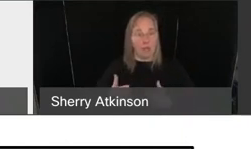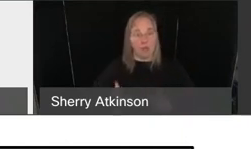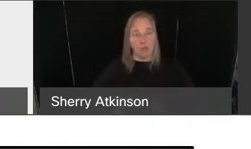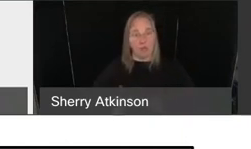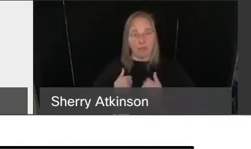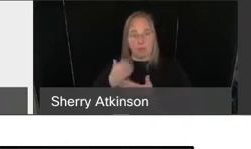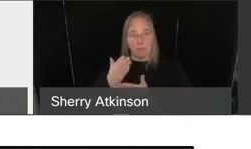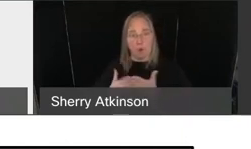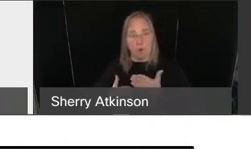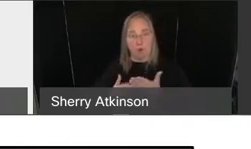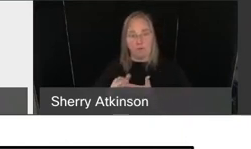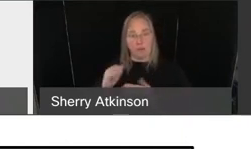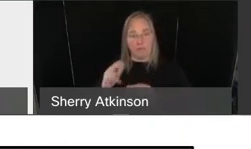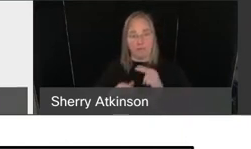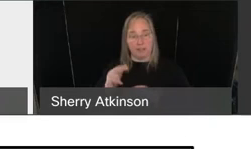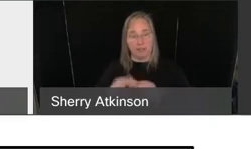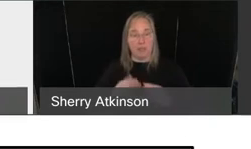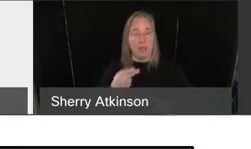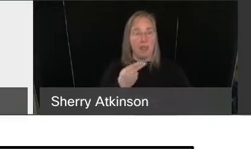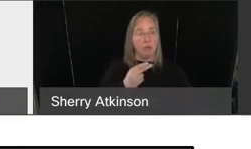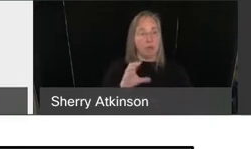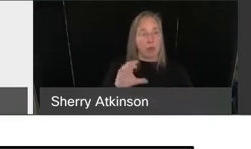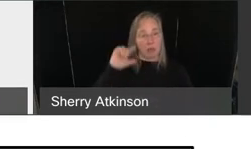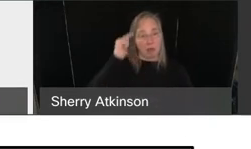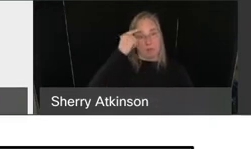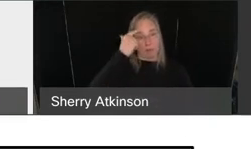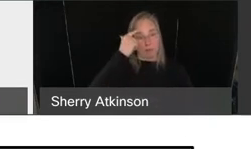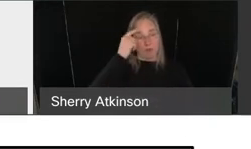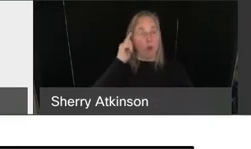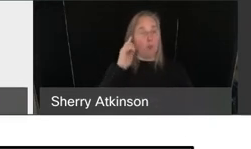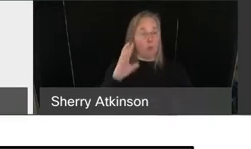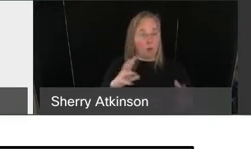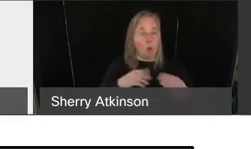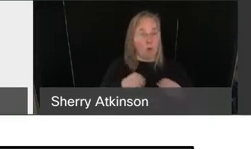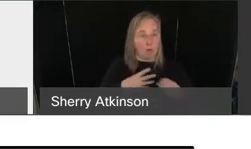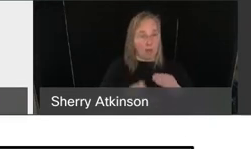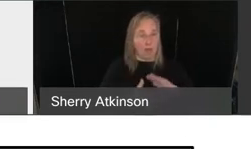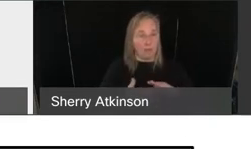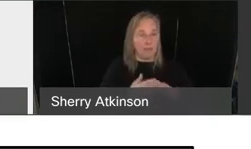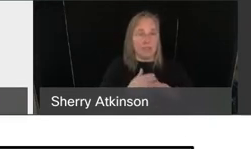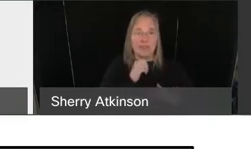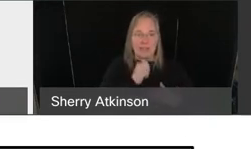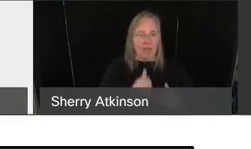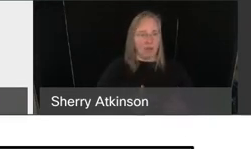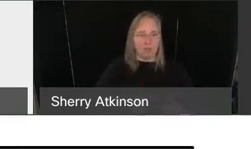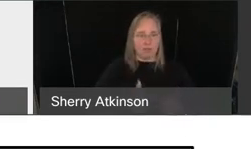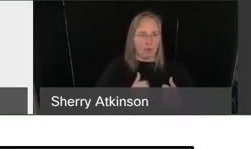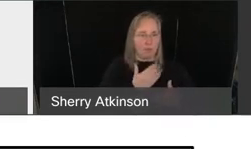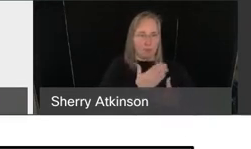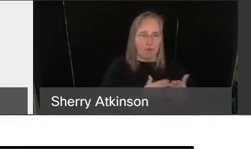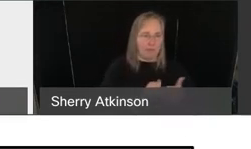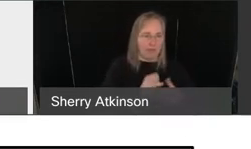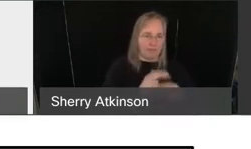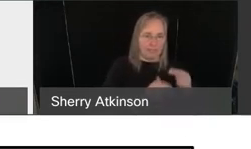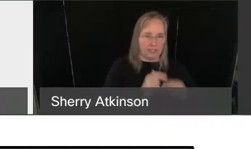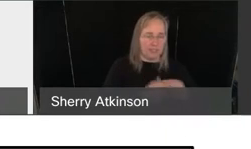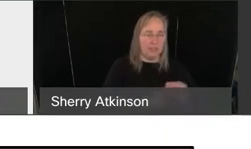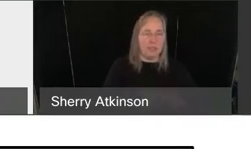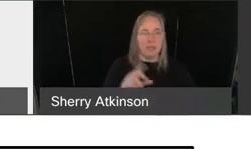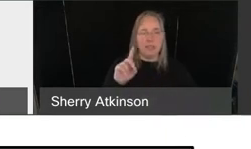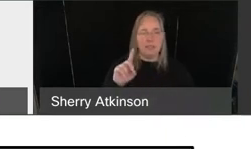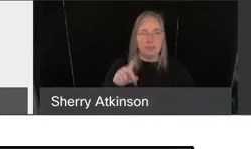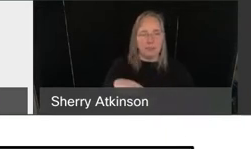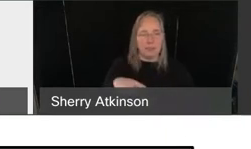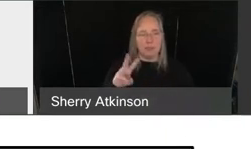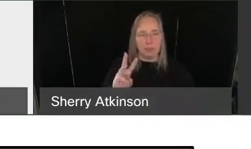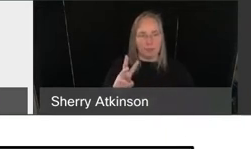facility. Howard County government would own and operate the non-residential portion of the facility. The Department of Public Works